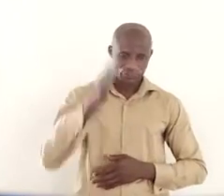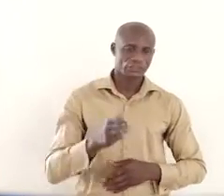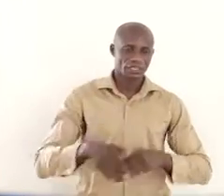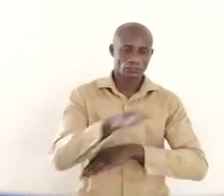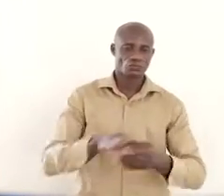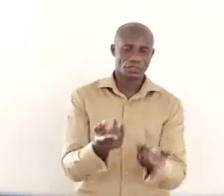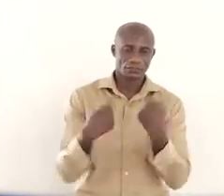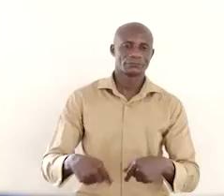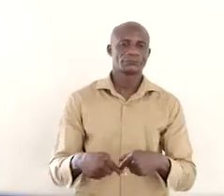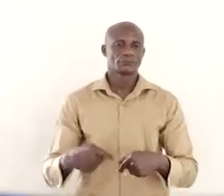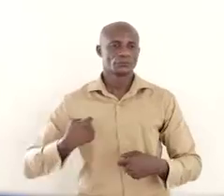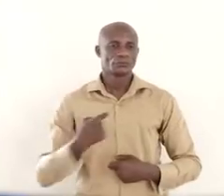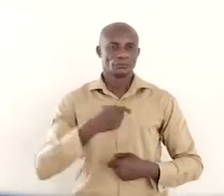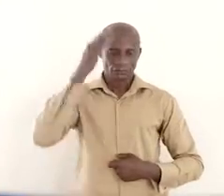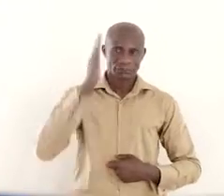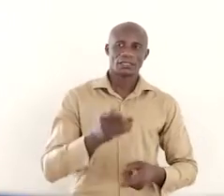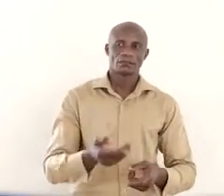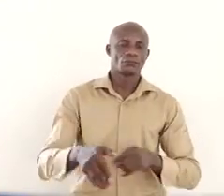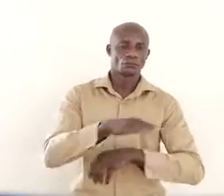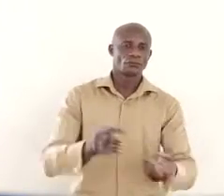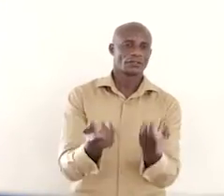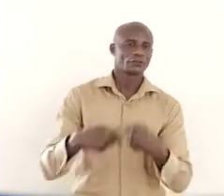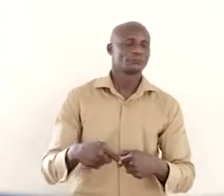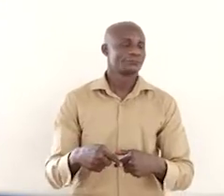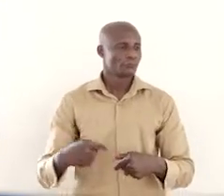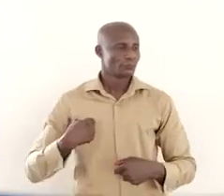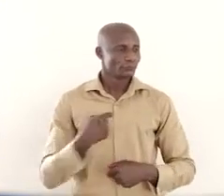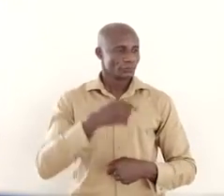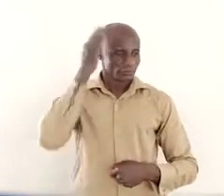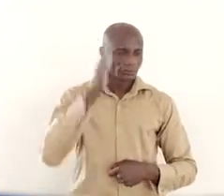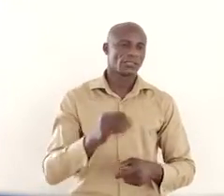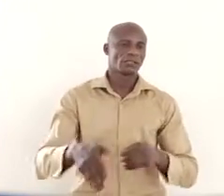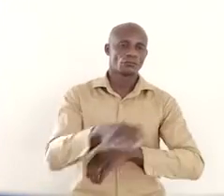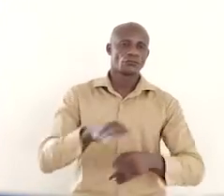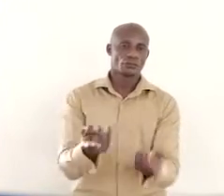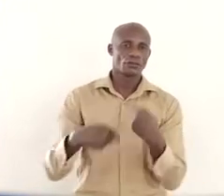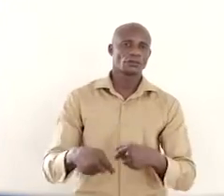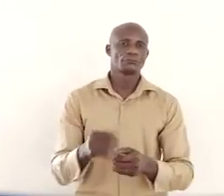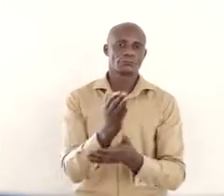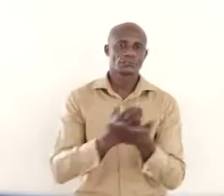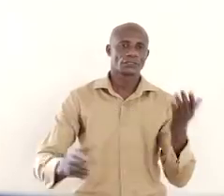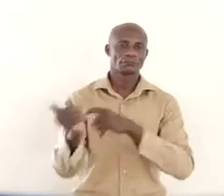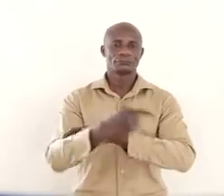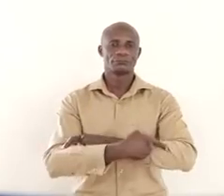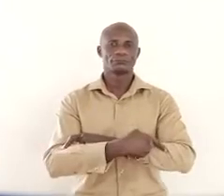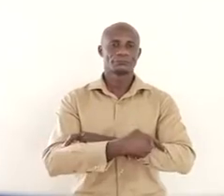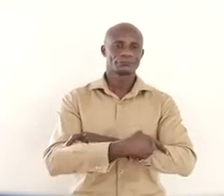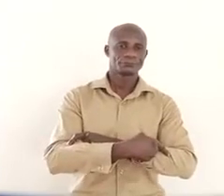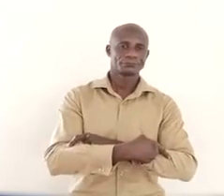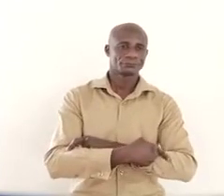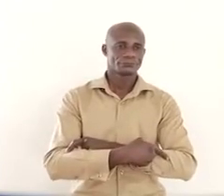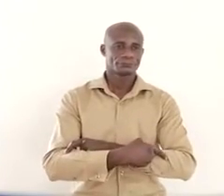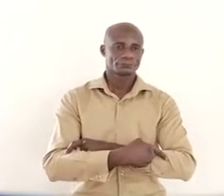shall overcome. We shall overcome. We shall overcome